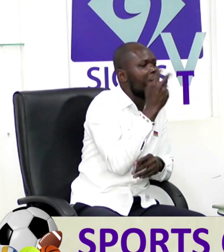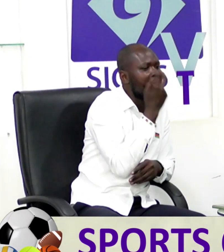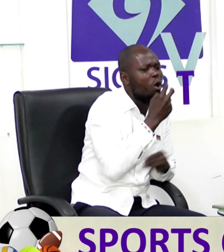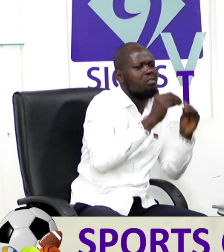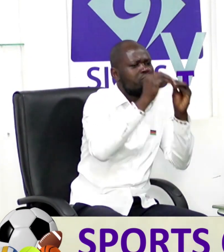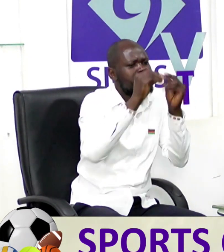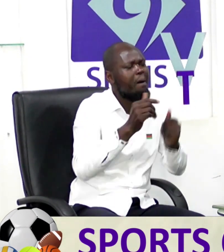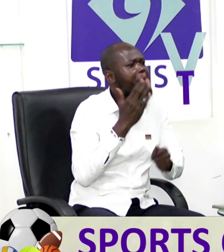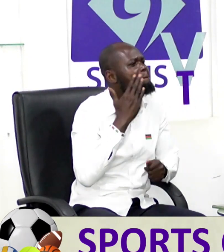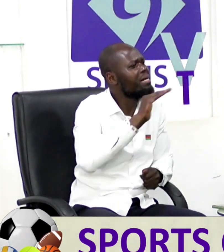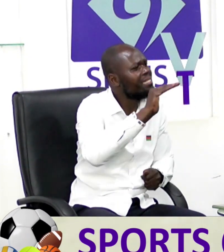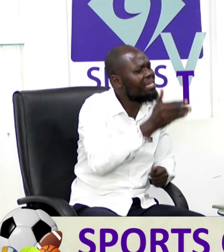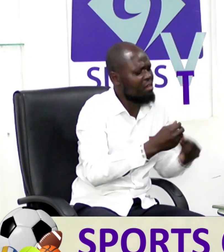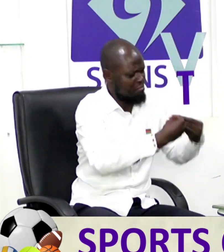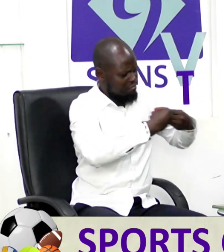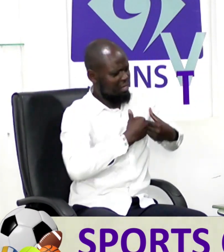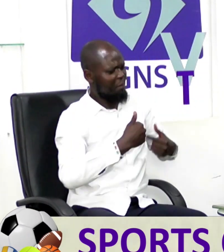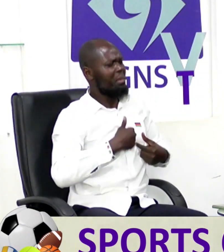Bournemouth